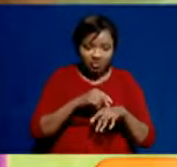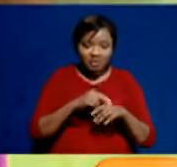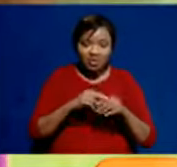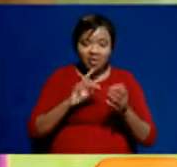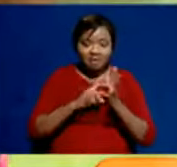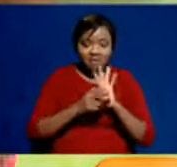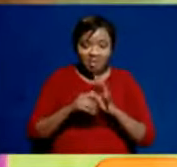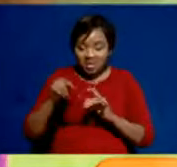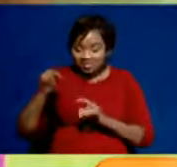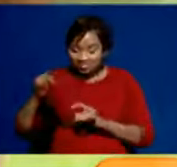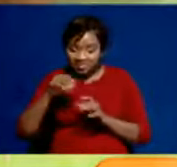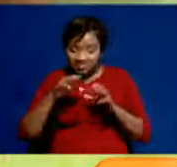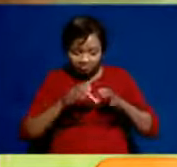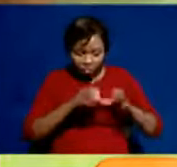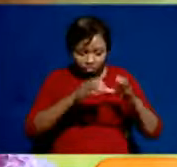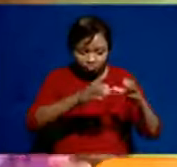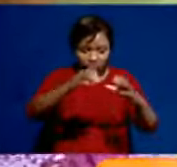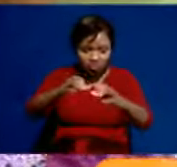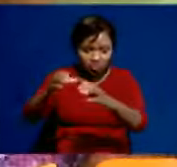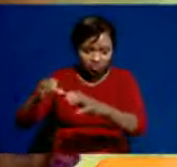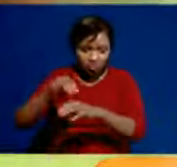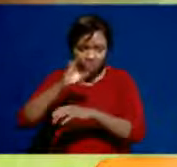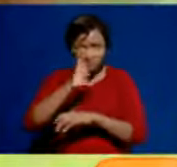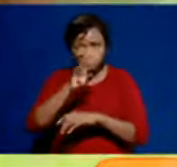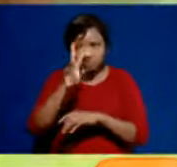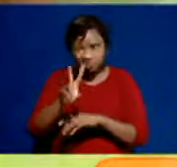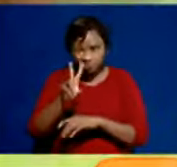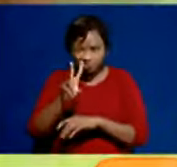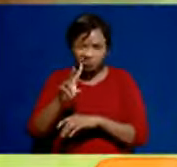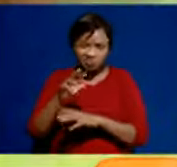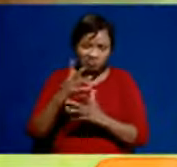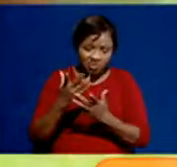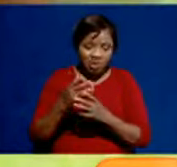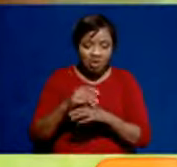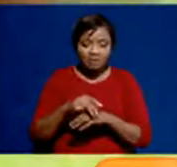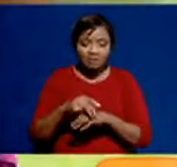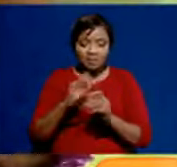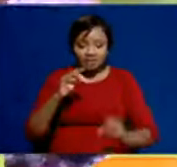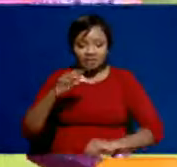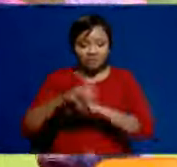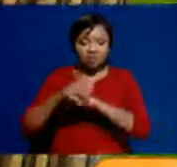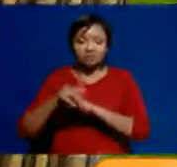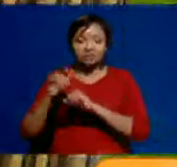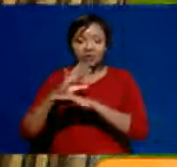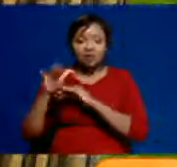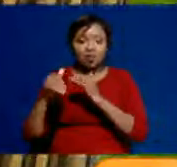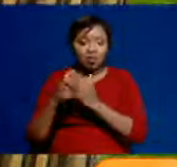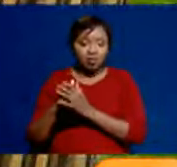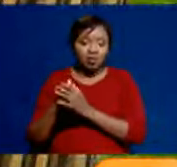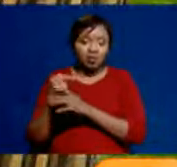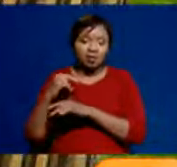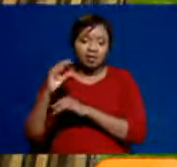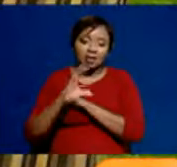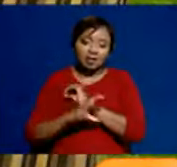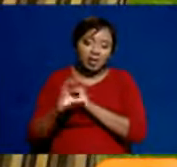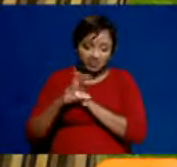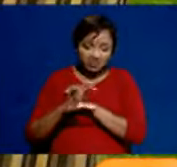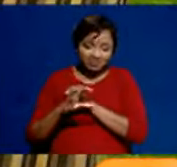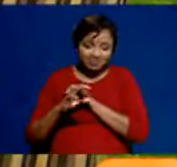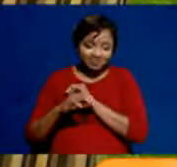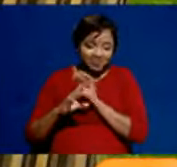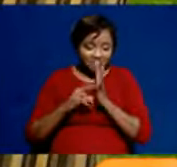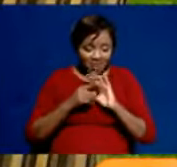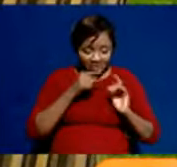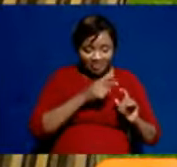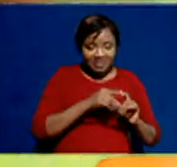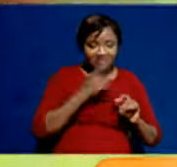of those smaller nations contributes to the health of the entire nation. Right. So this is a caucus for the health of the mountain